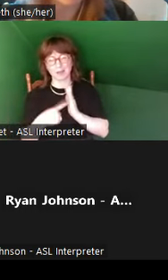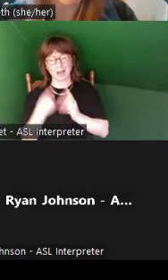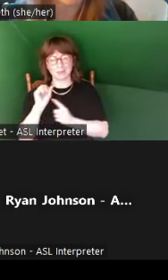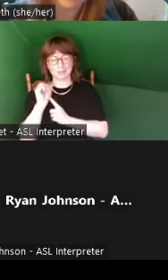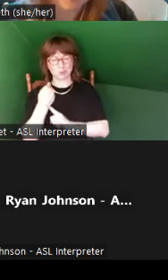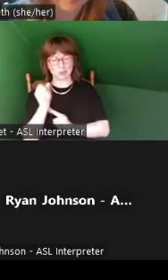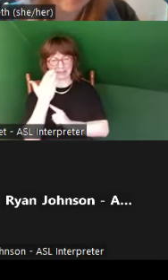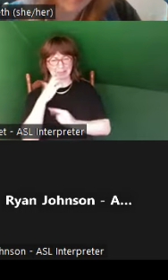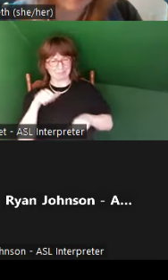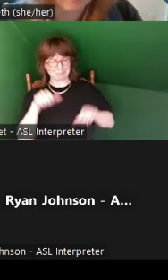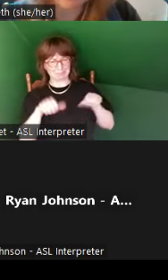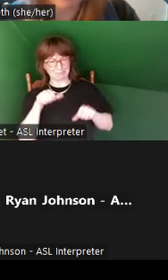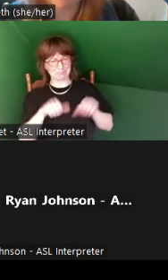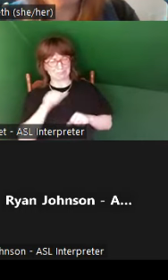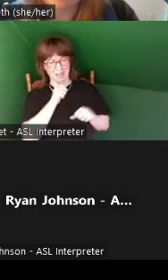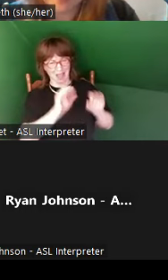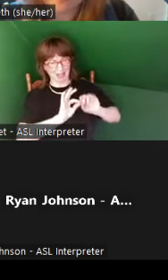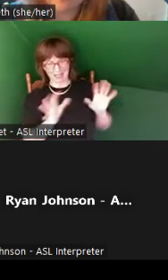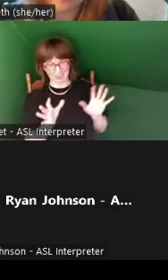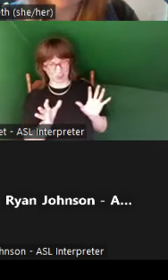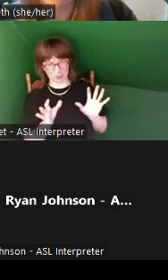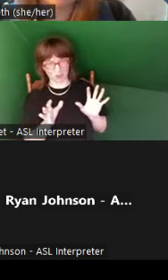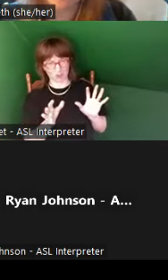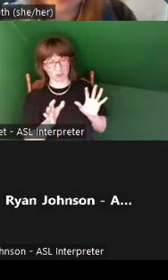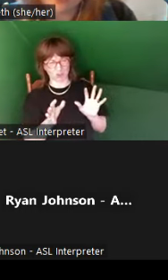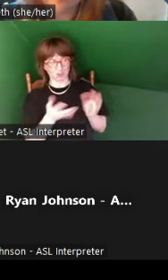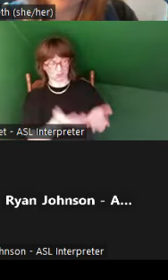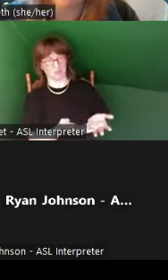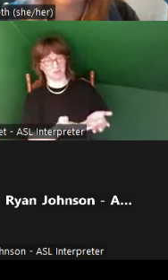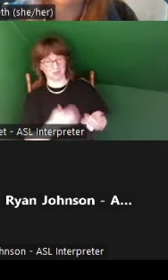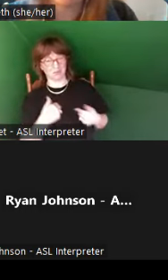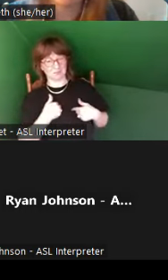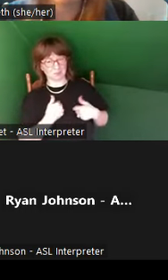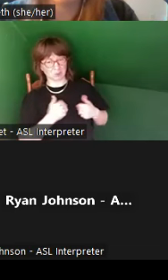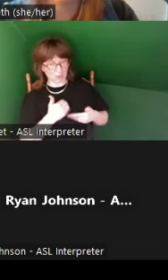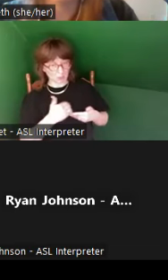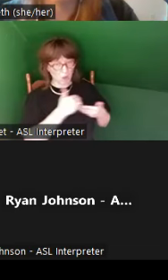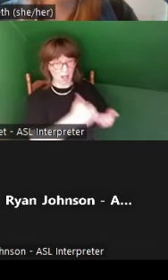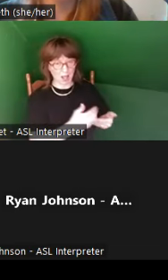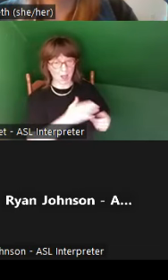has been committed by this person that you are trying to assist.